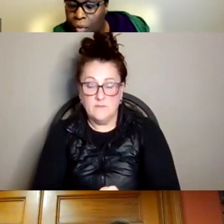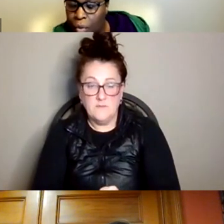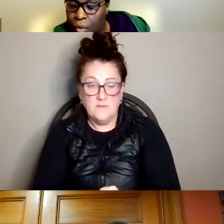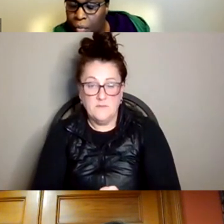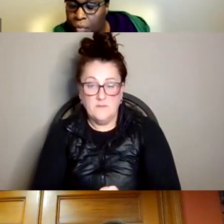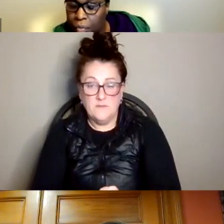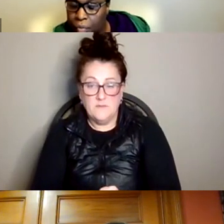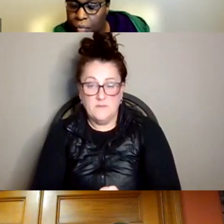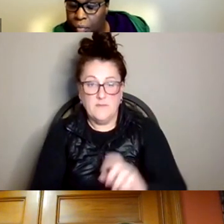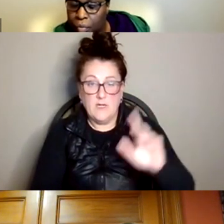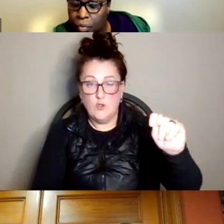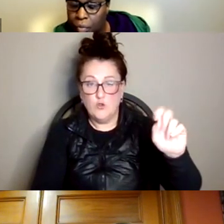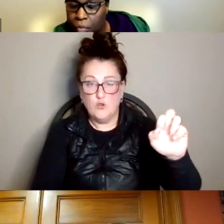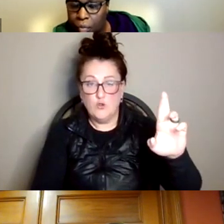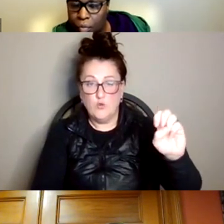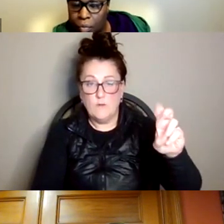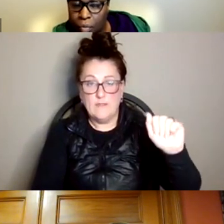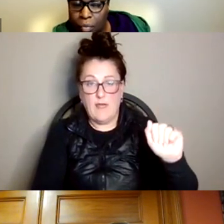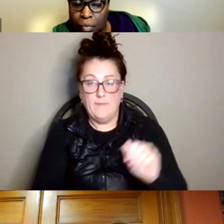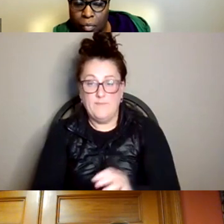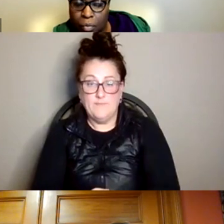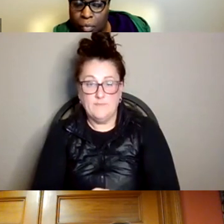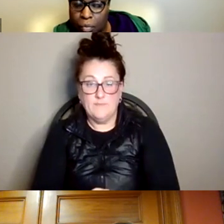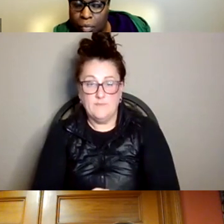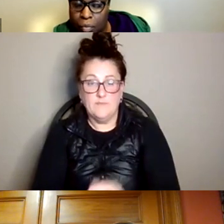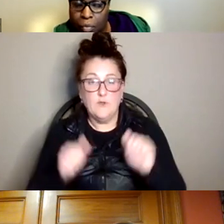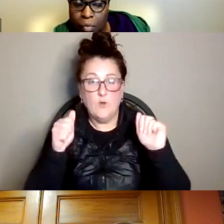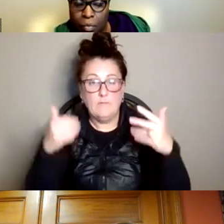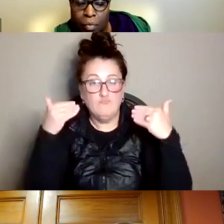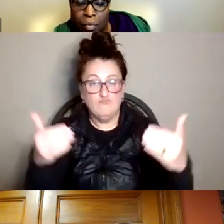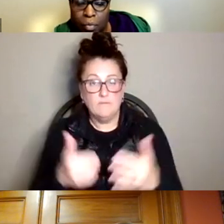So let's go with Teresa. You can unmute.